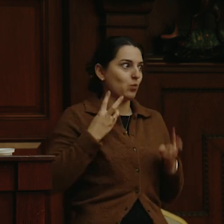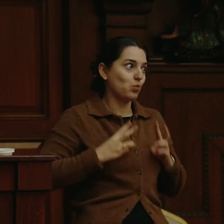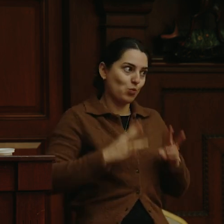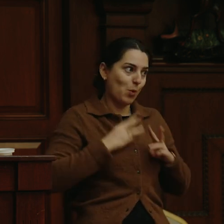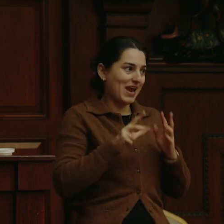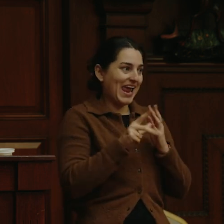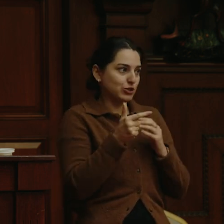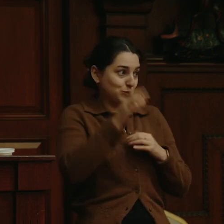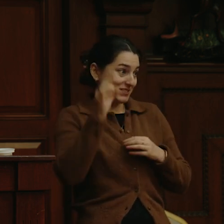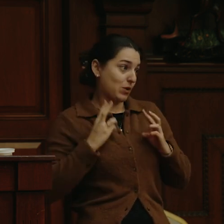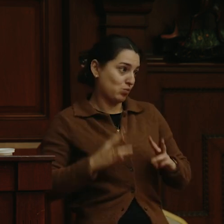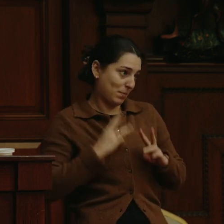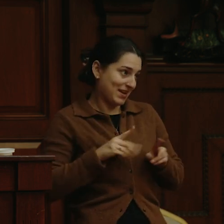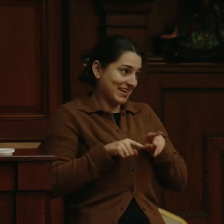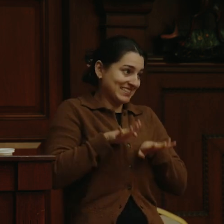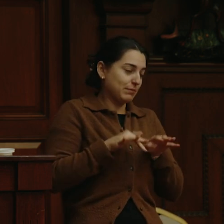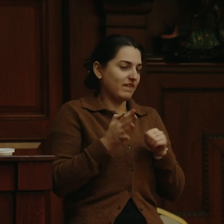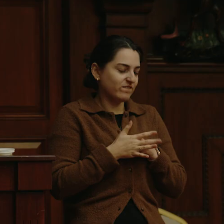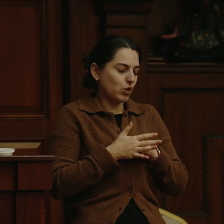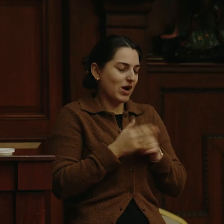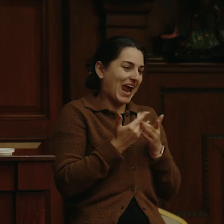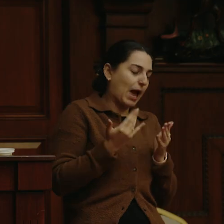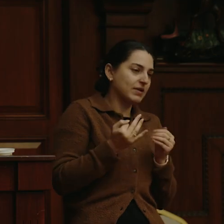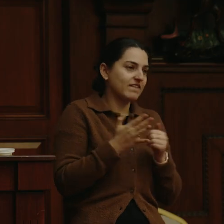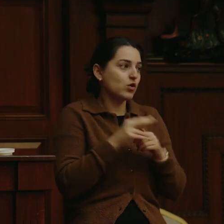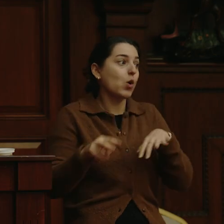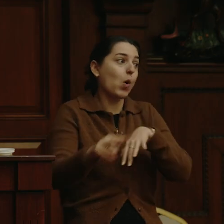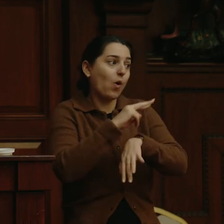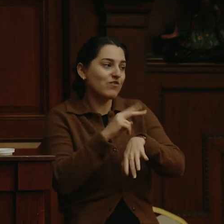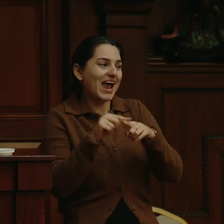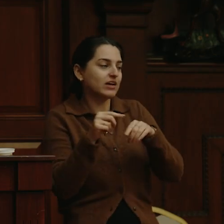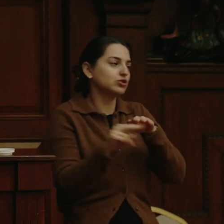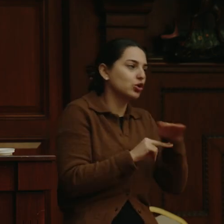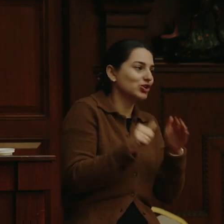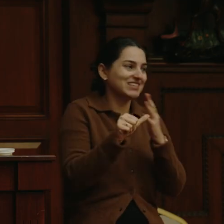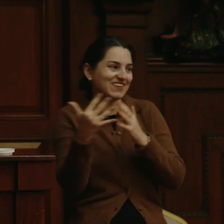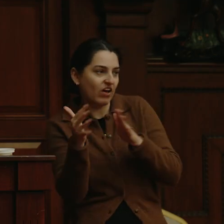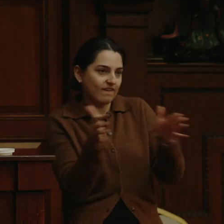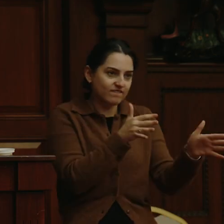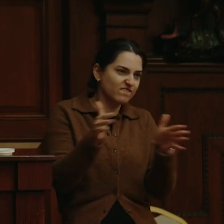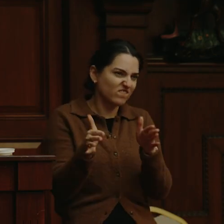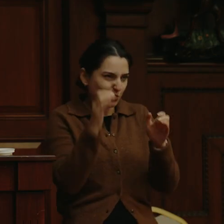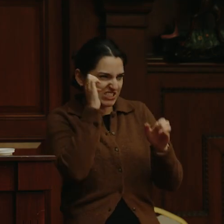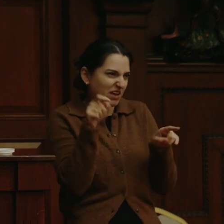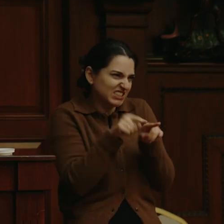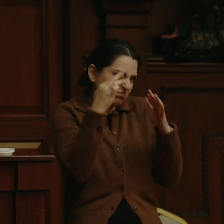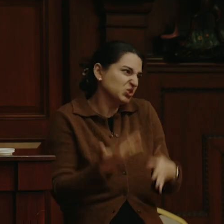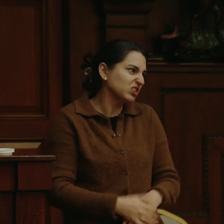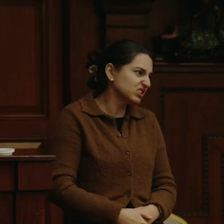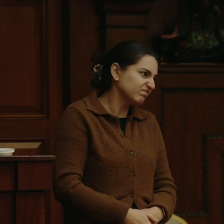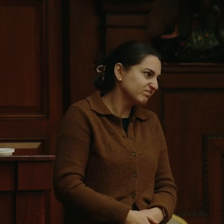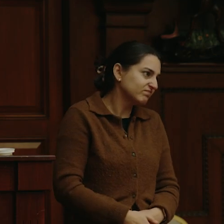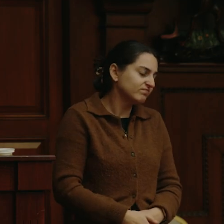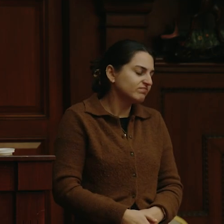females, 82% female, and about the same in terms of the proportion aged over and under 65 years of age. When we